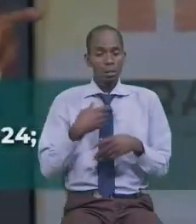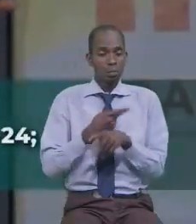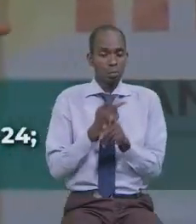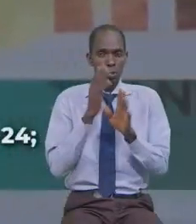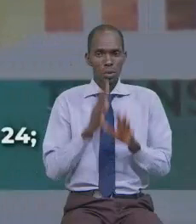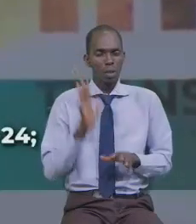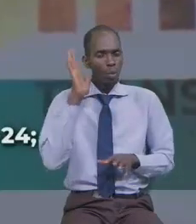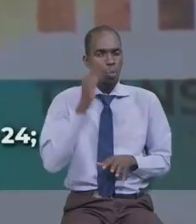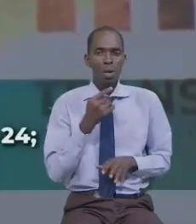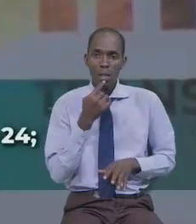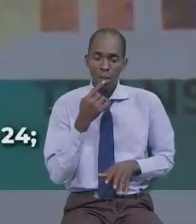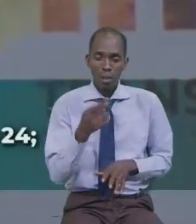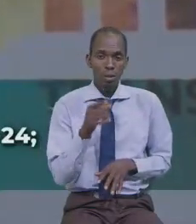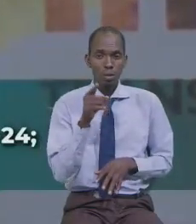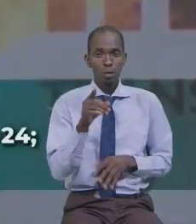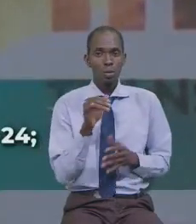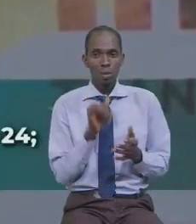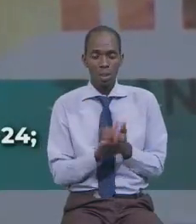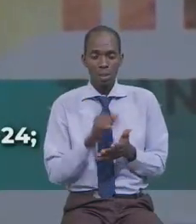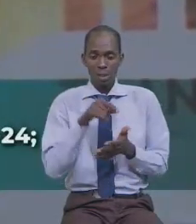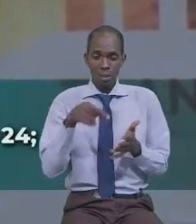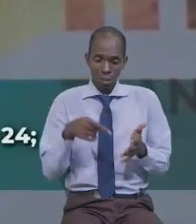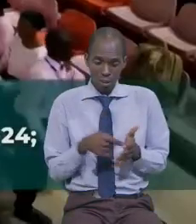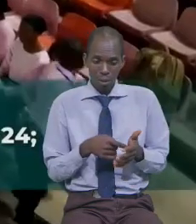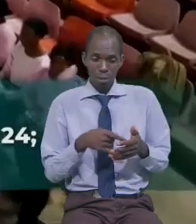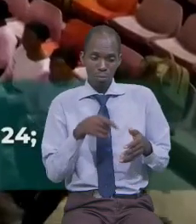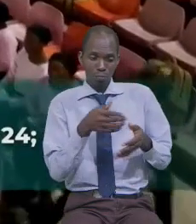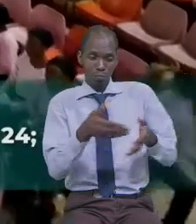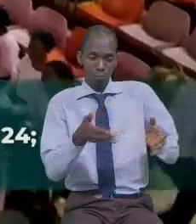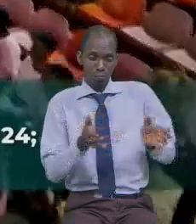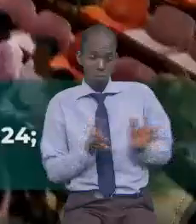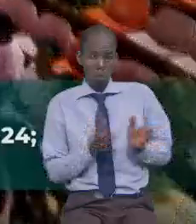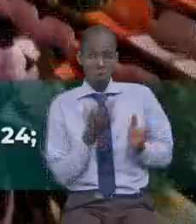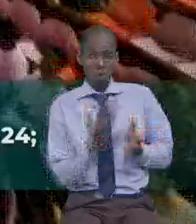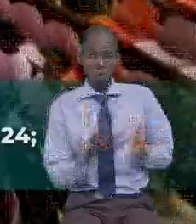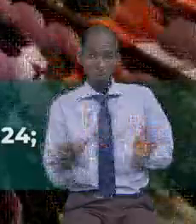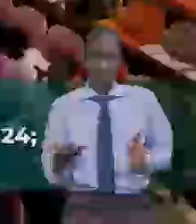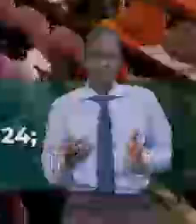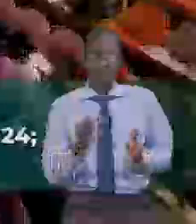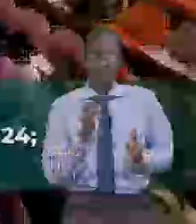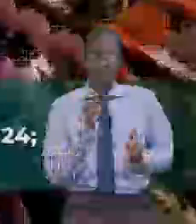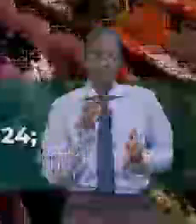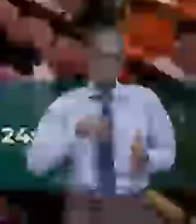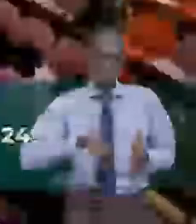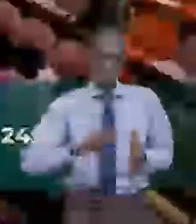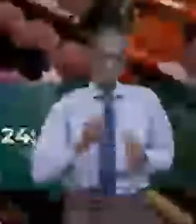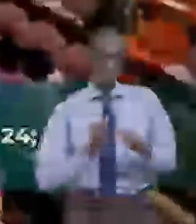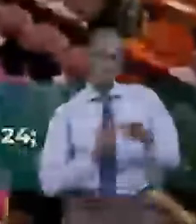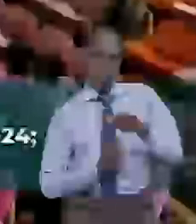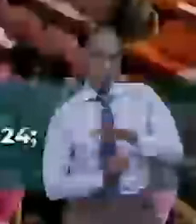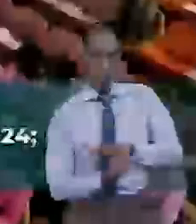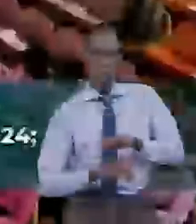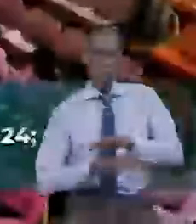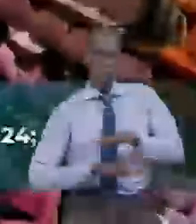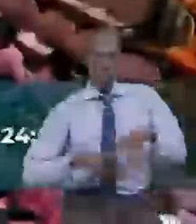the pot is still in the making. You come too soon. And you view it too